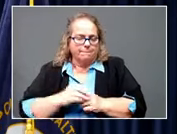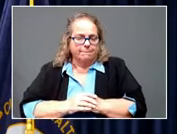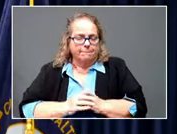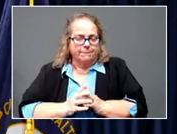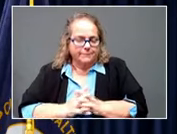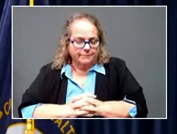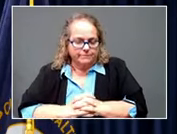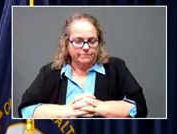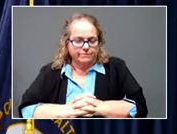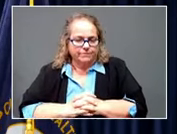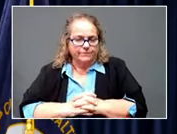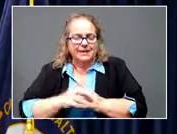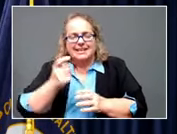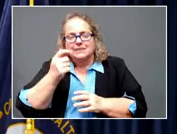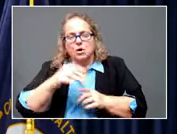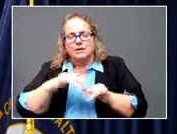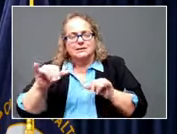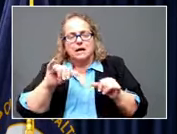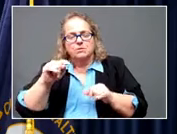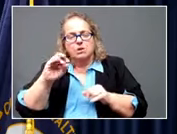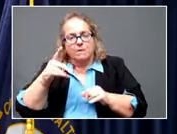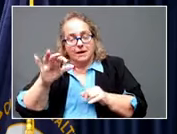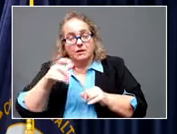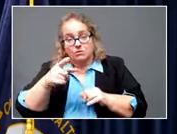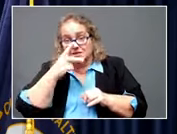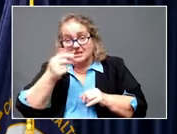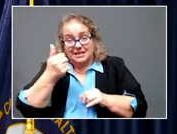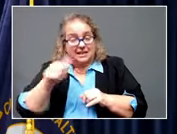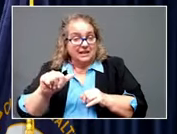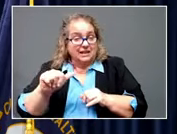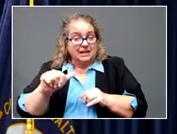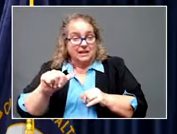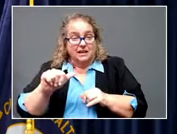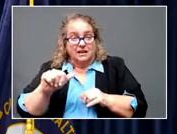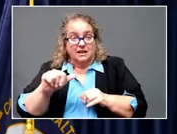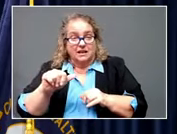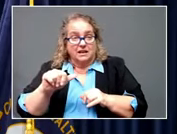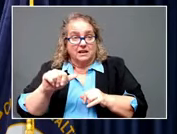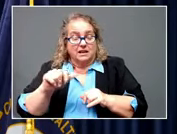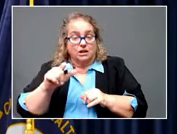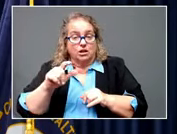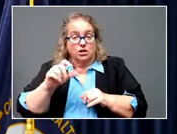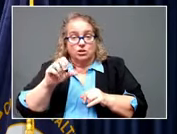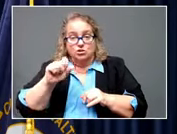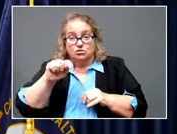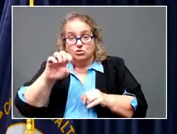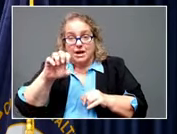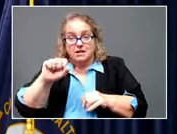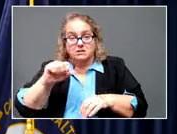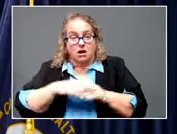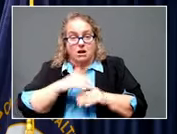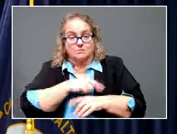Kind of on the same topic, have we seen any particular strain on hospitals in Western Kentucky specifically that are still kind of dealing